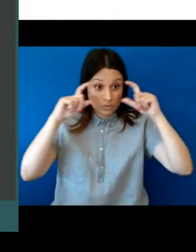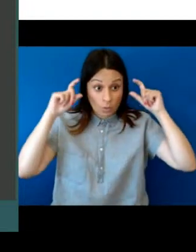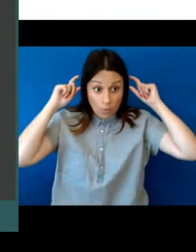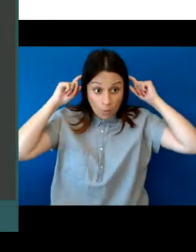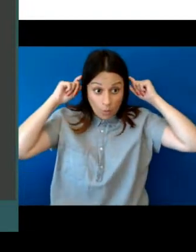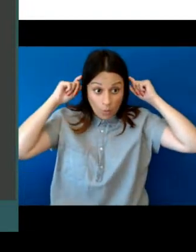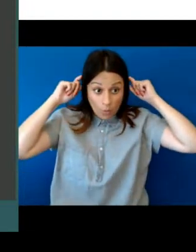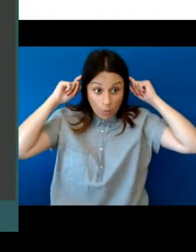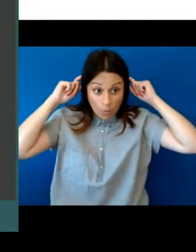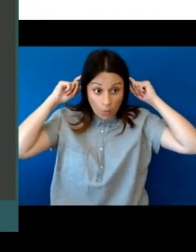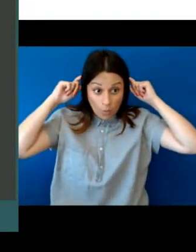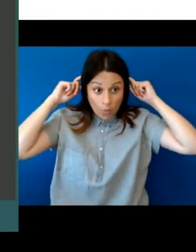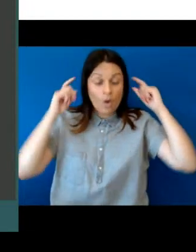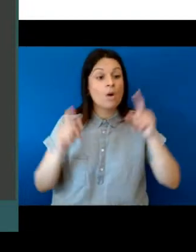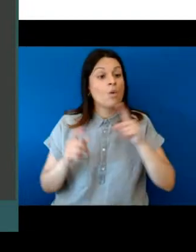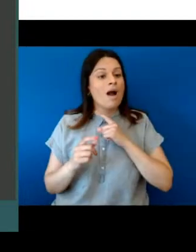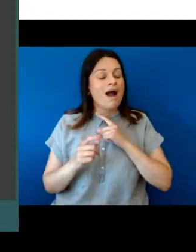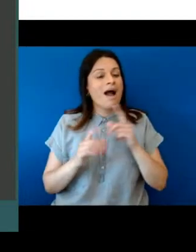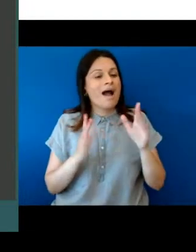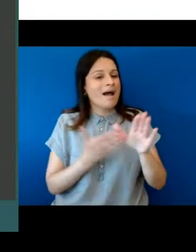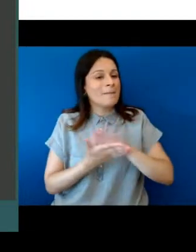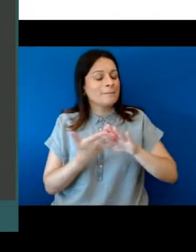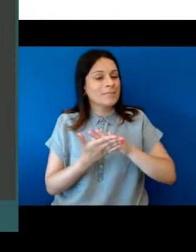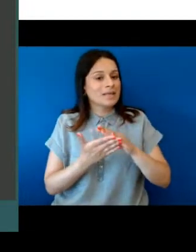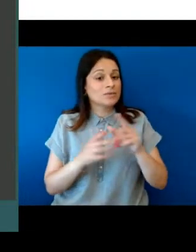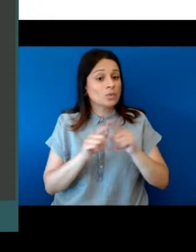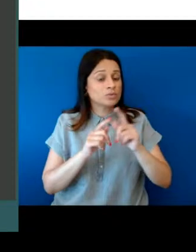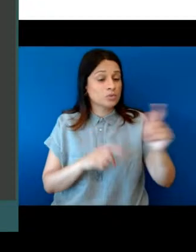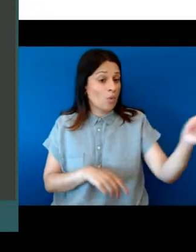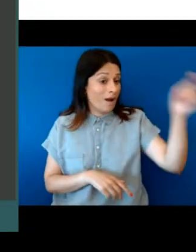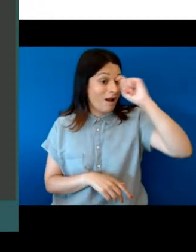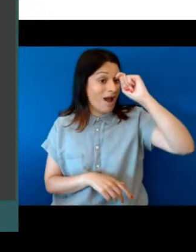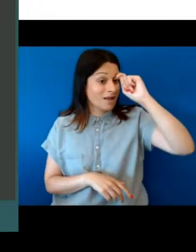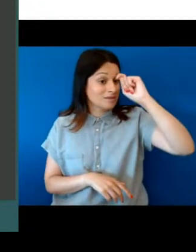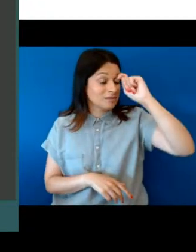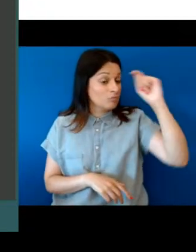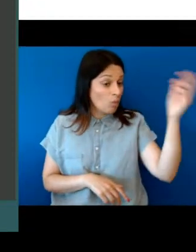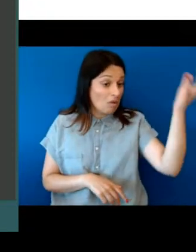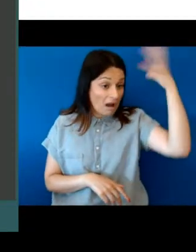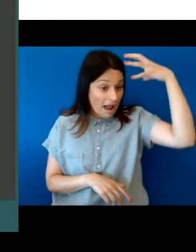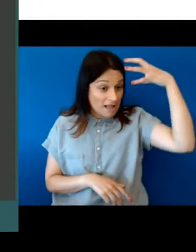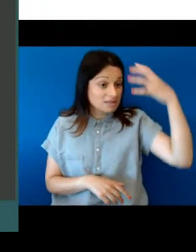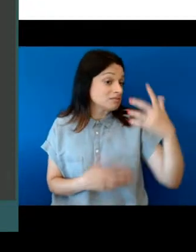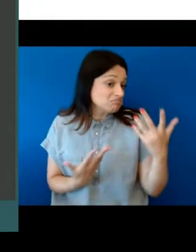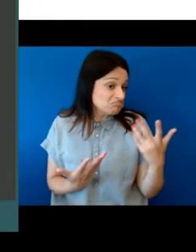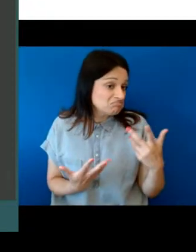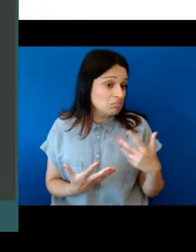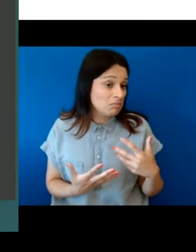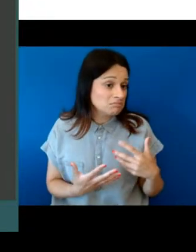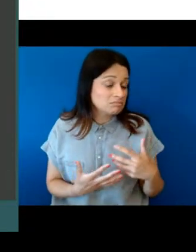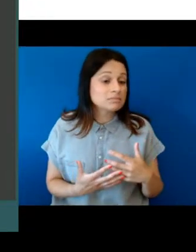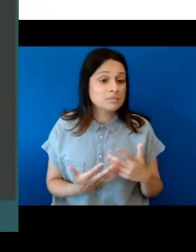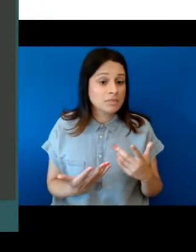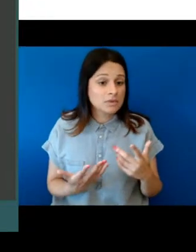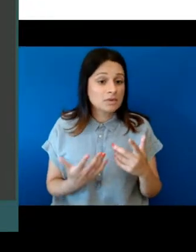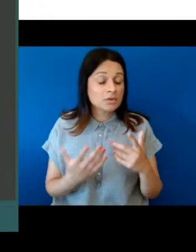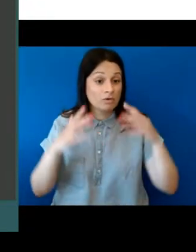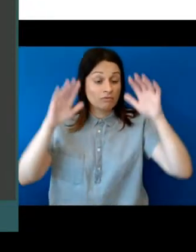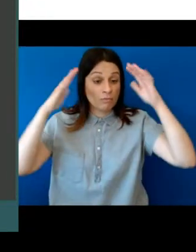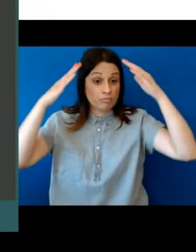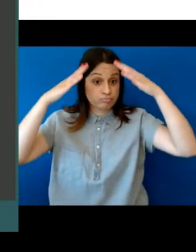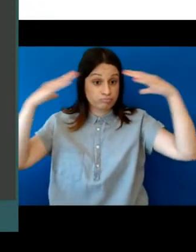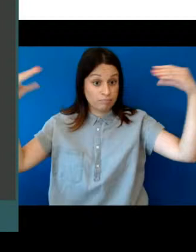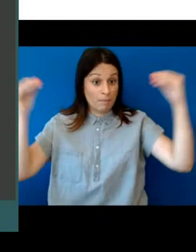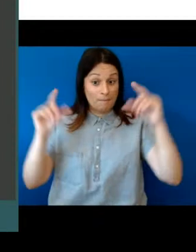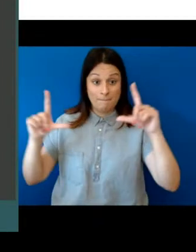pollen, and also to think about wearing a hat if appropriate. We can often look at wide brimmed hats, as the picture in this slide